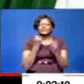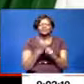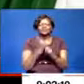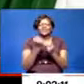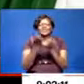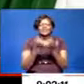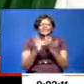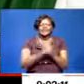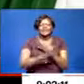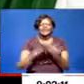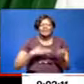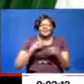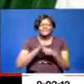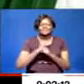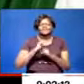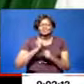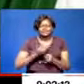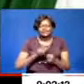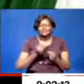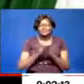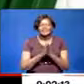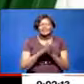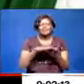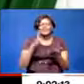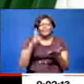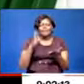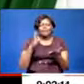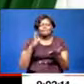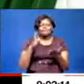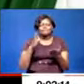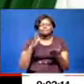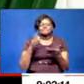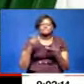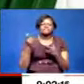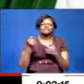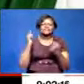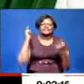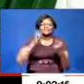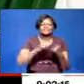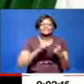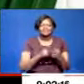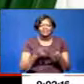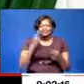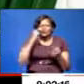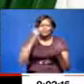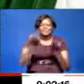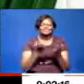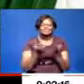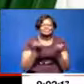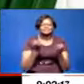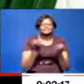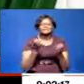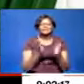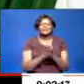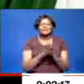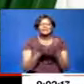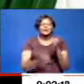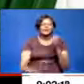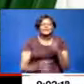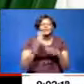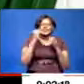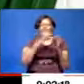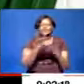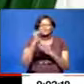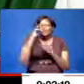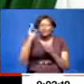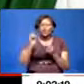our country, making ourselves a much more attractive destination for business, and thereby creating opportunity for